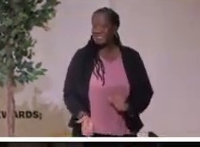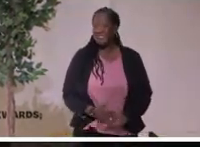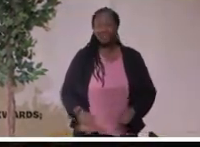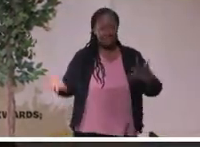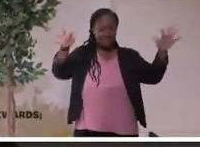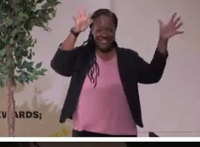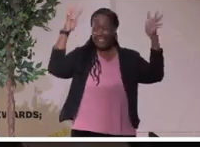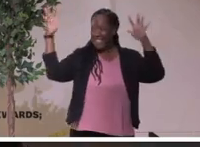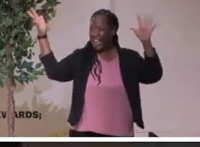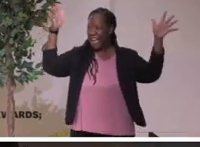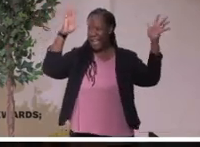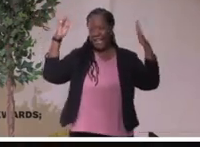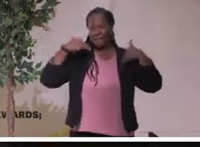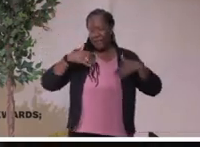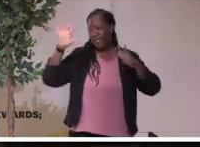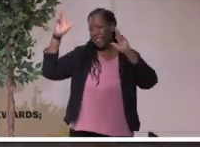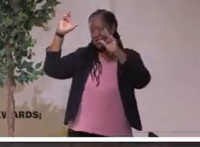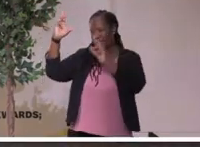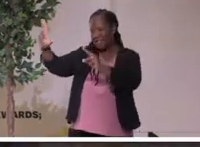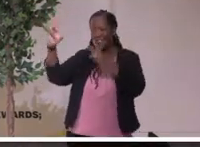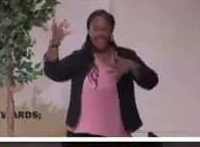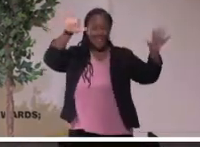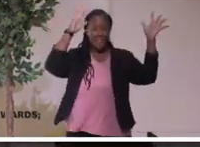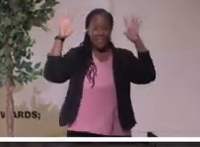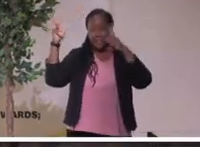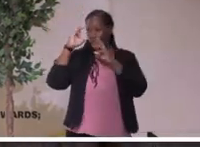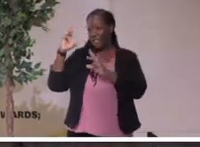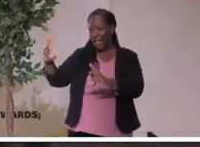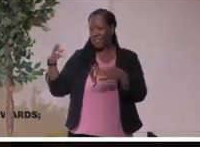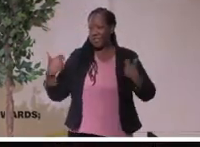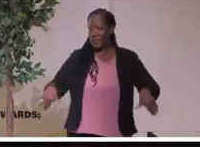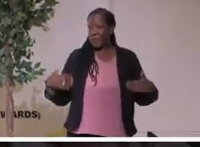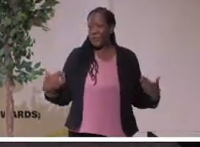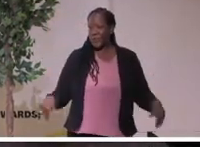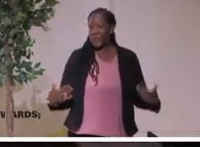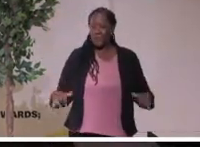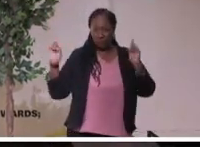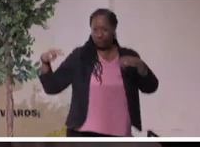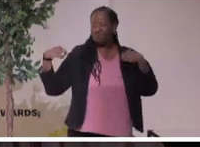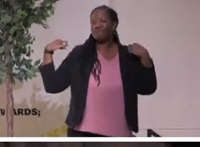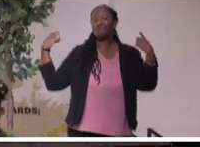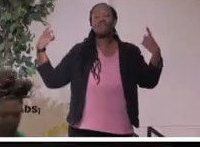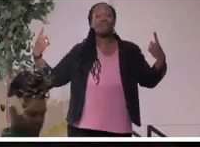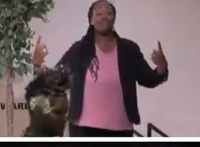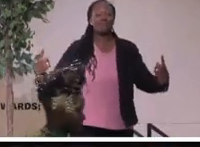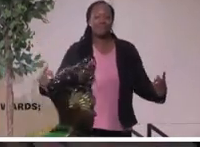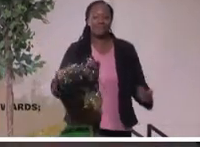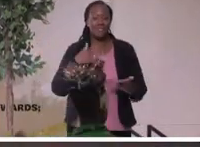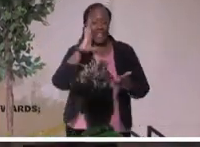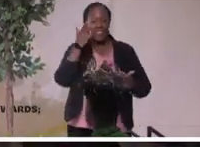Give it up for the legend. Give it up for the legend. And definitely the work that you've been doing in your community. This is